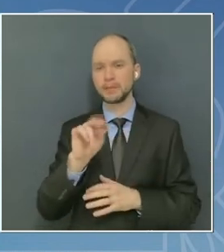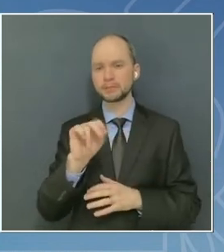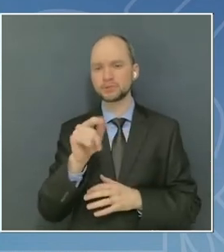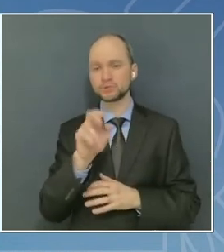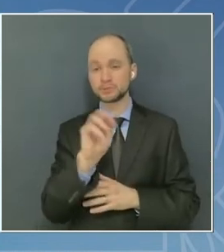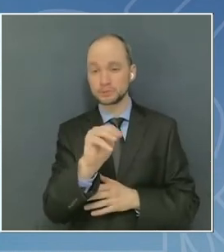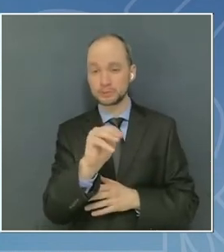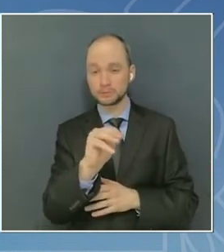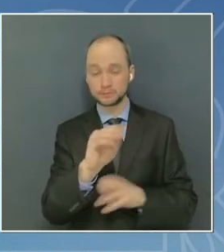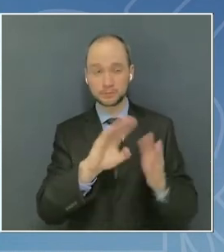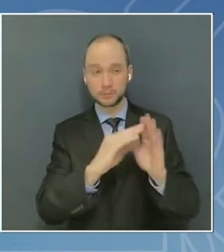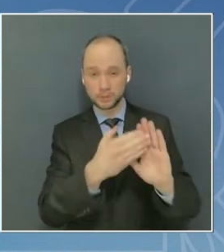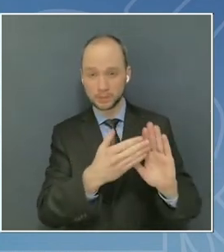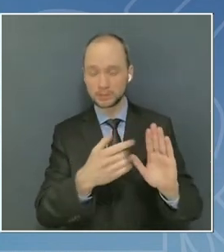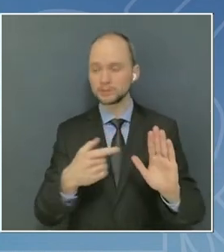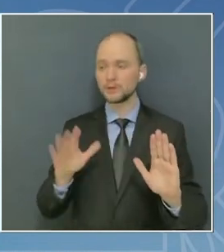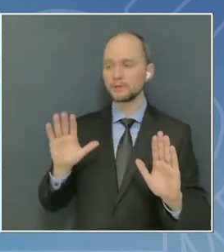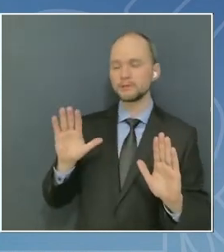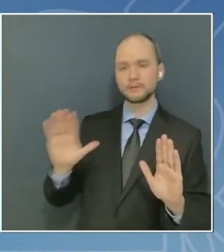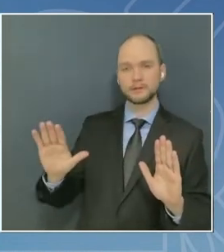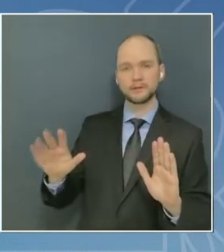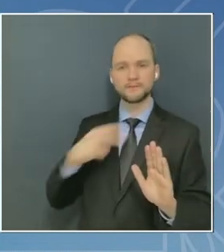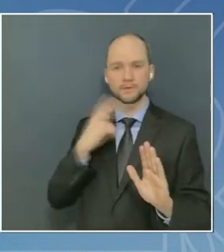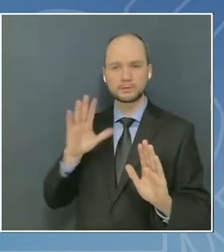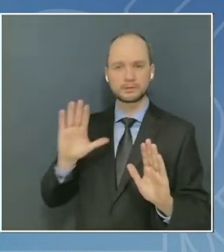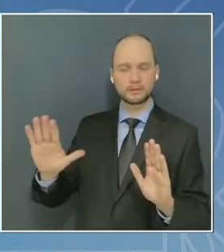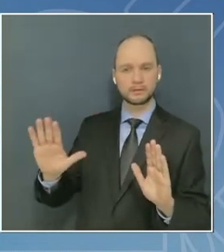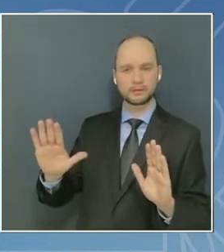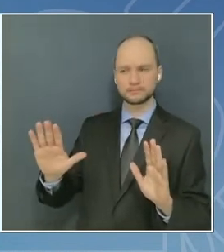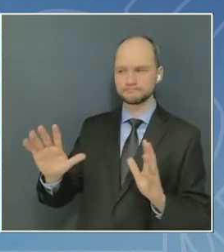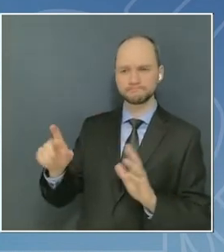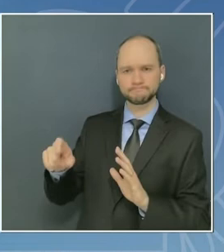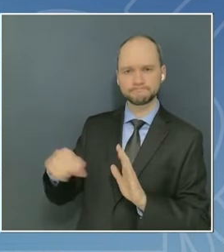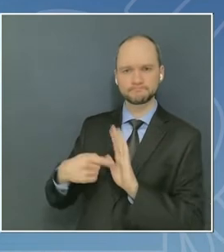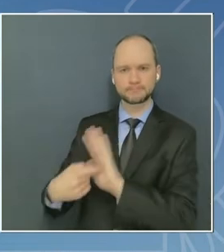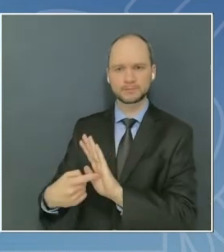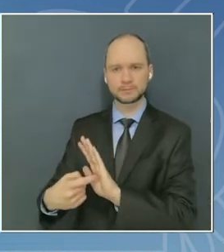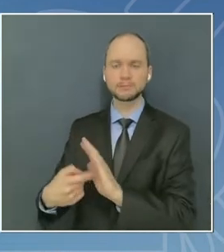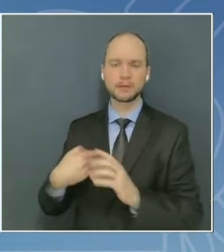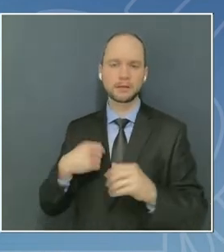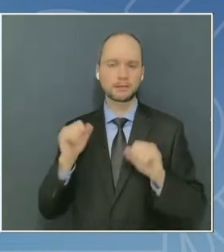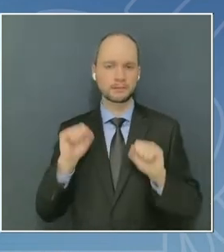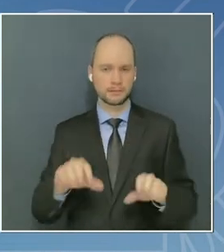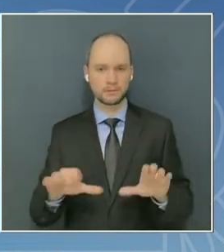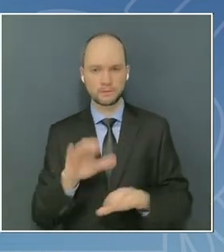them. And, you know, another thing about this country is,